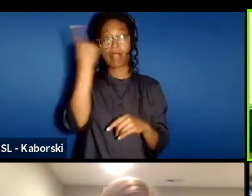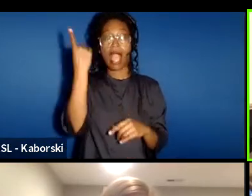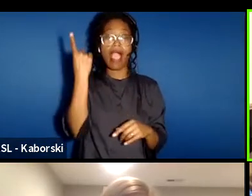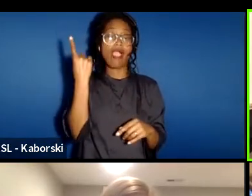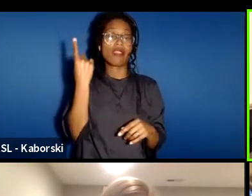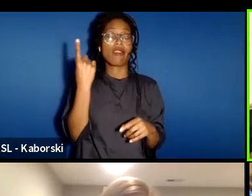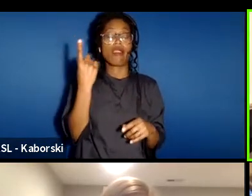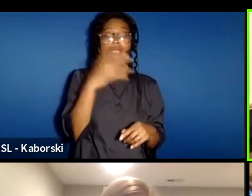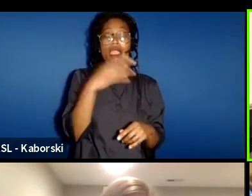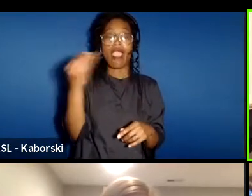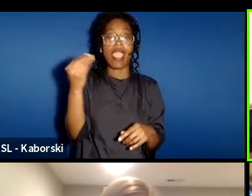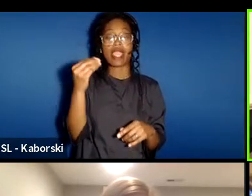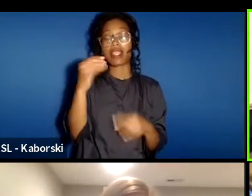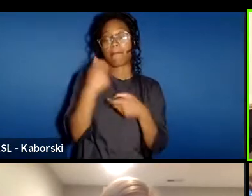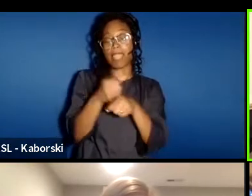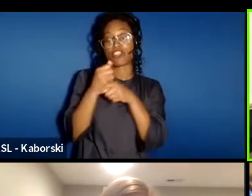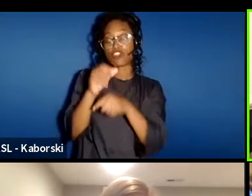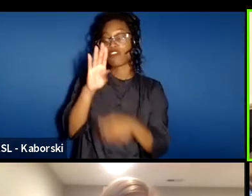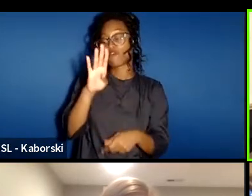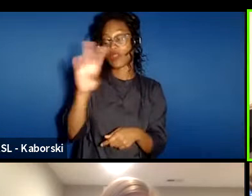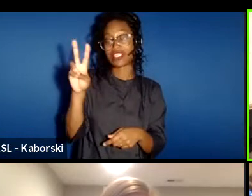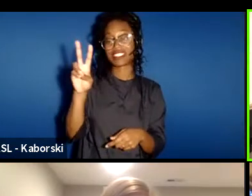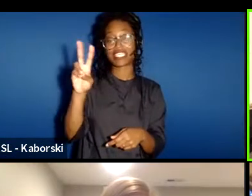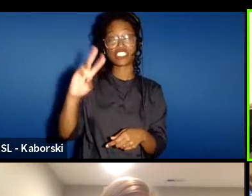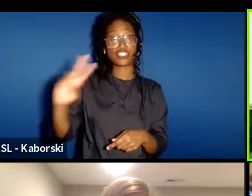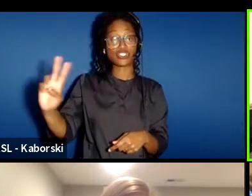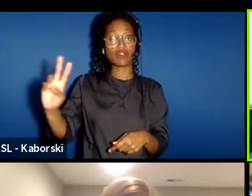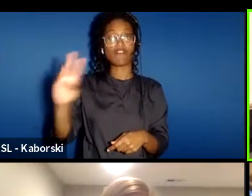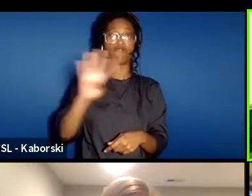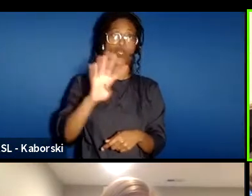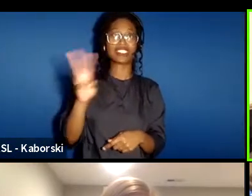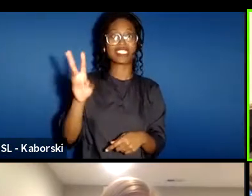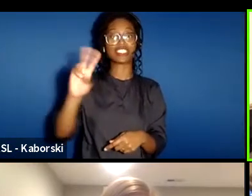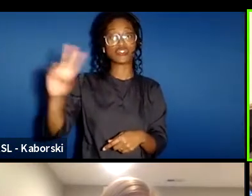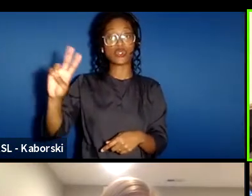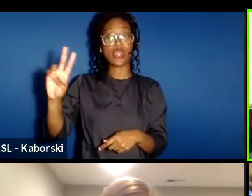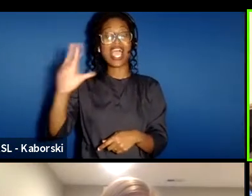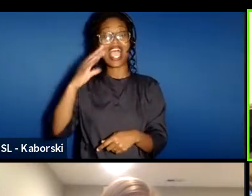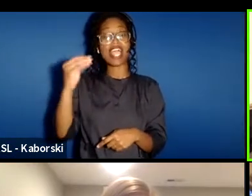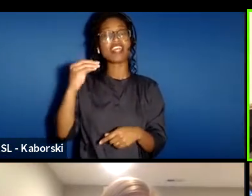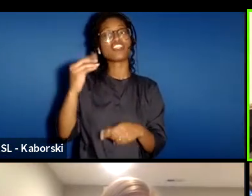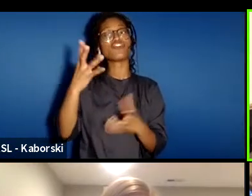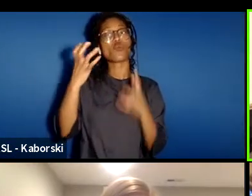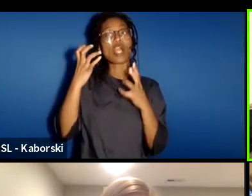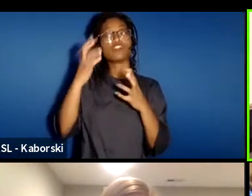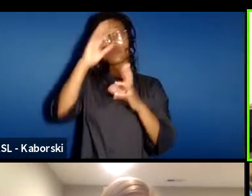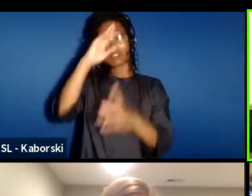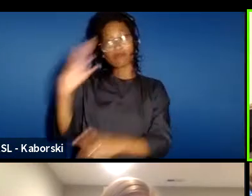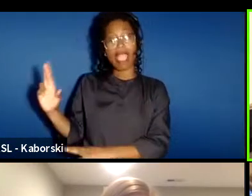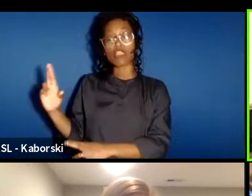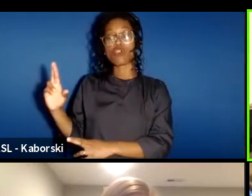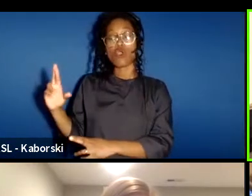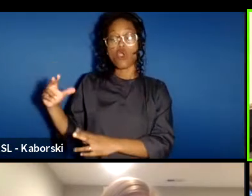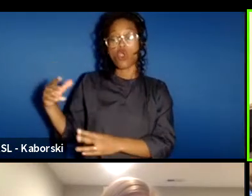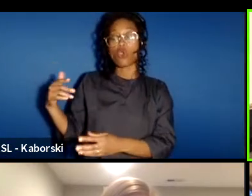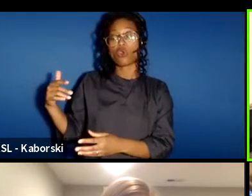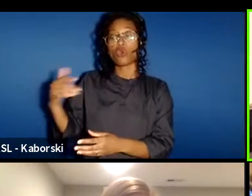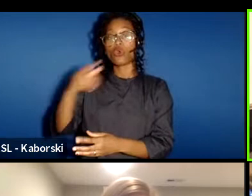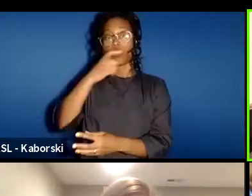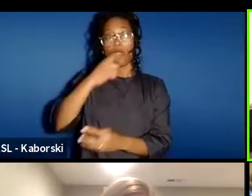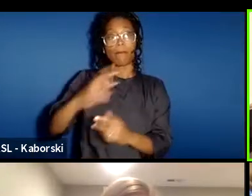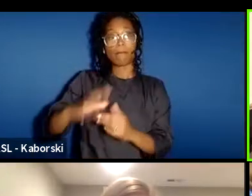did Makers 46 too, which, you always want to pay homage to kind of what came before you.